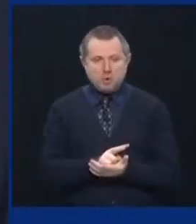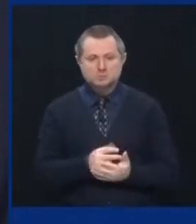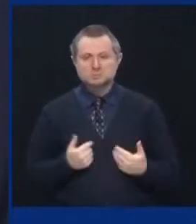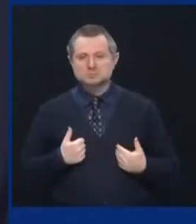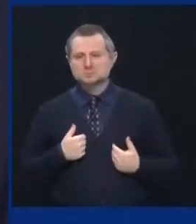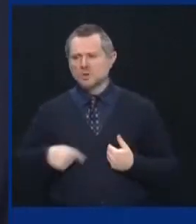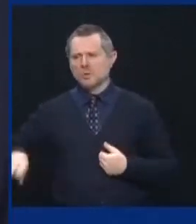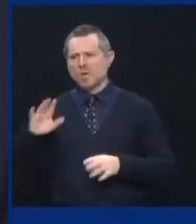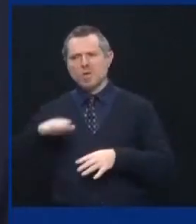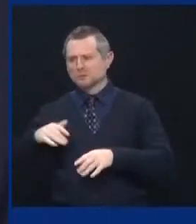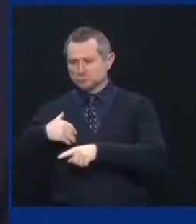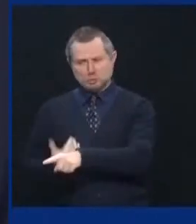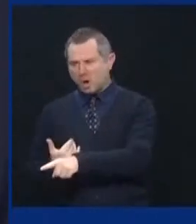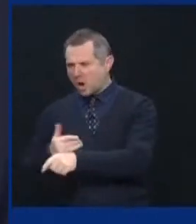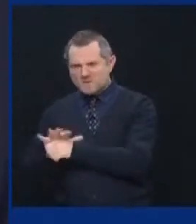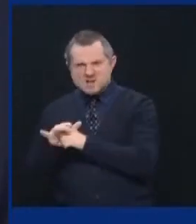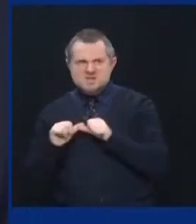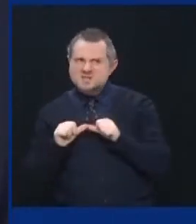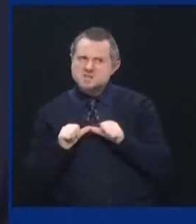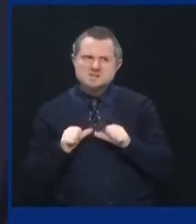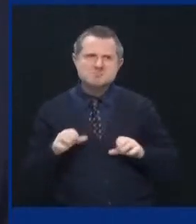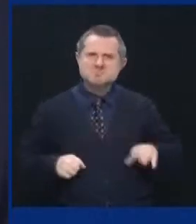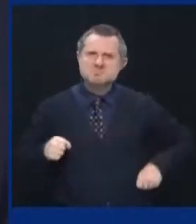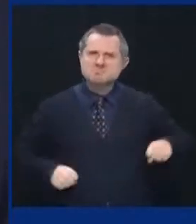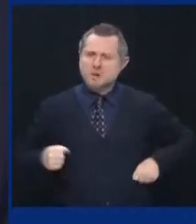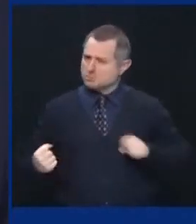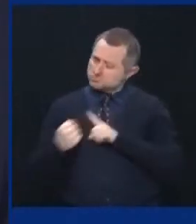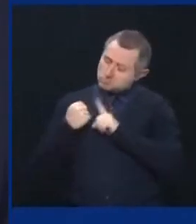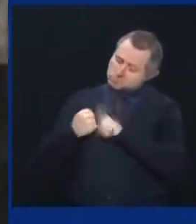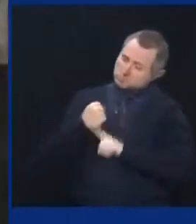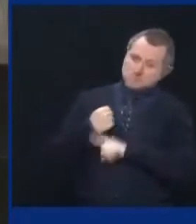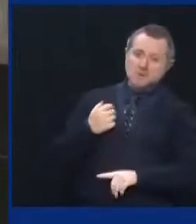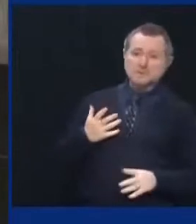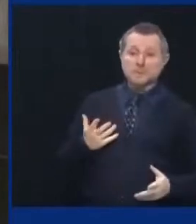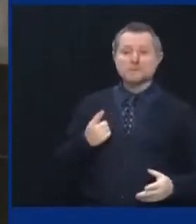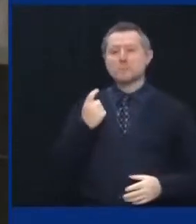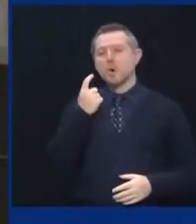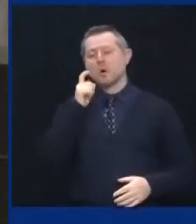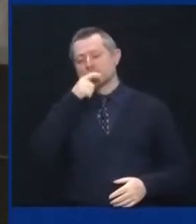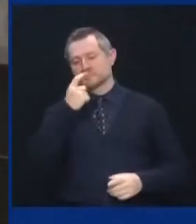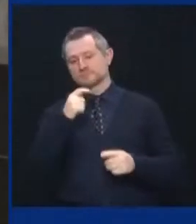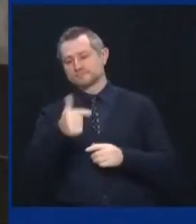So we can't get fatigued. Let's take one more, operator.